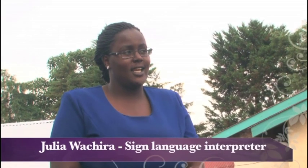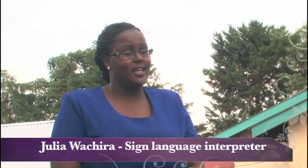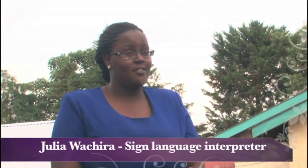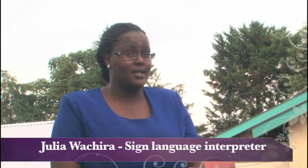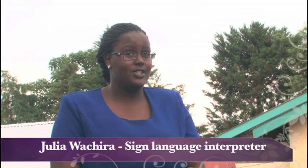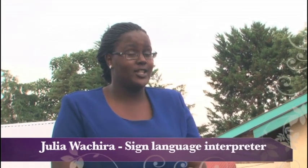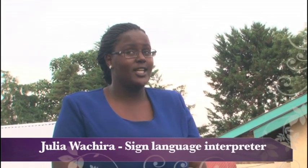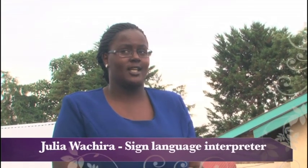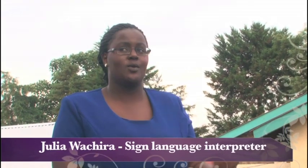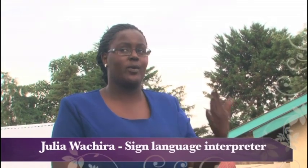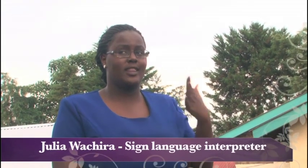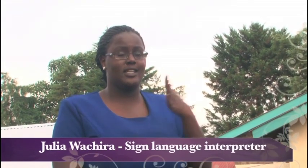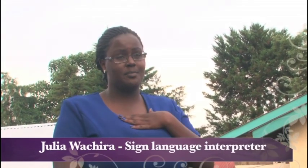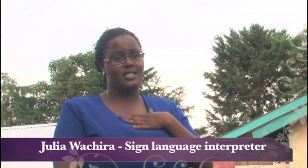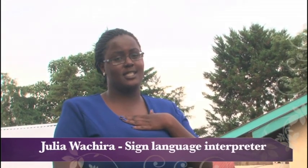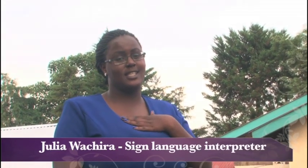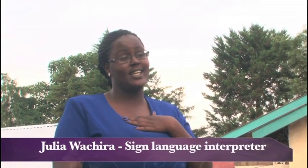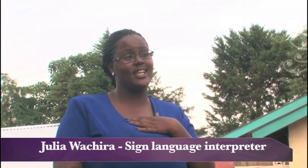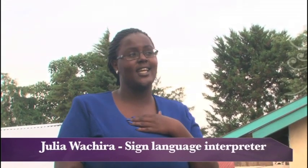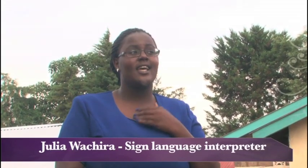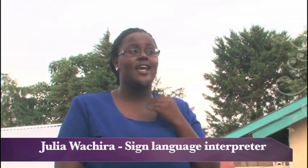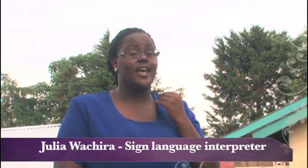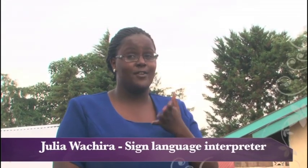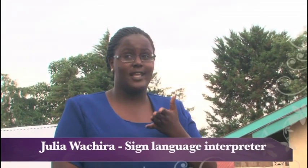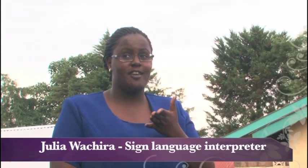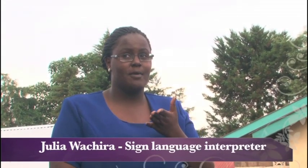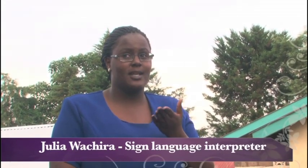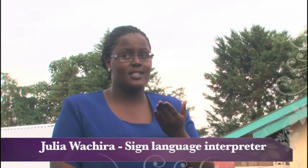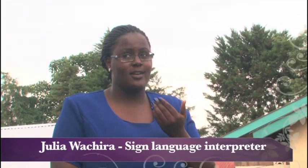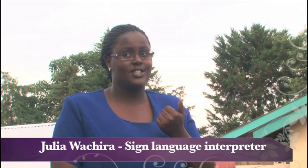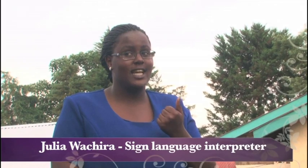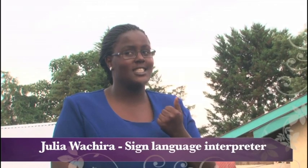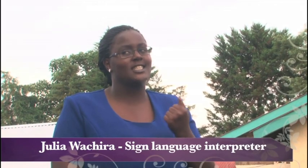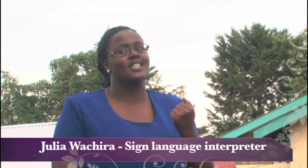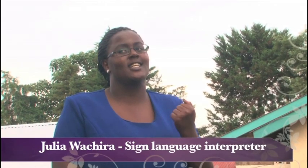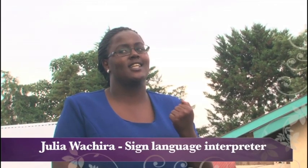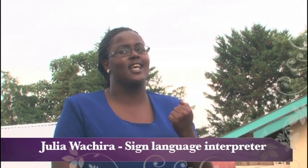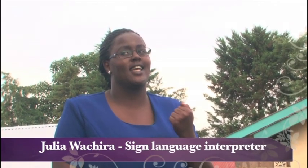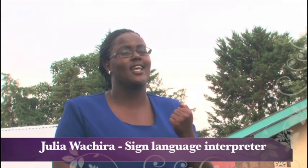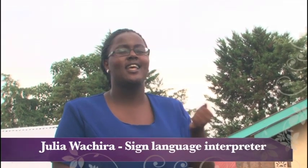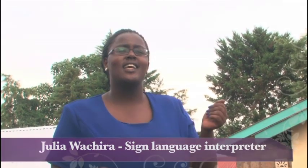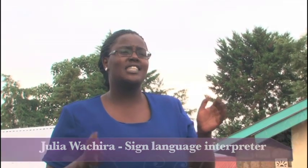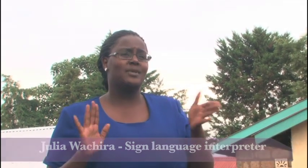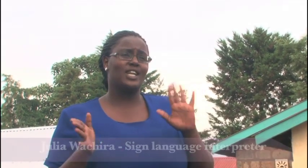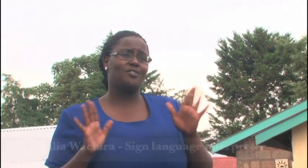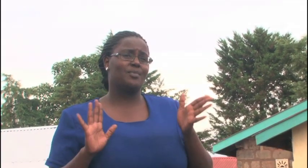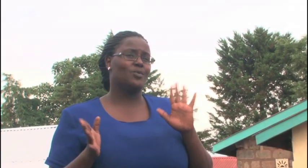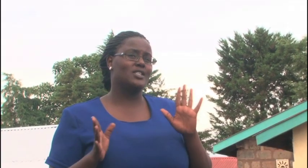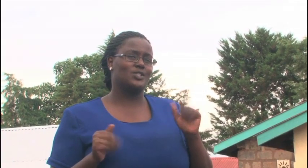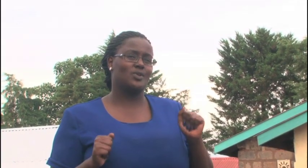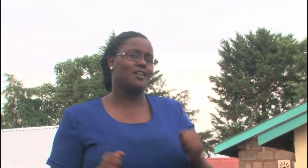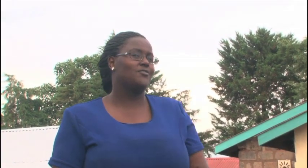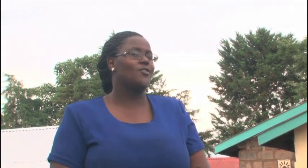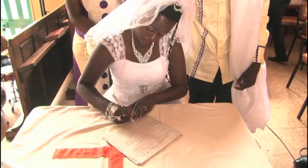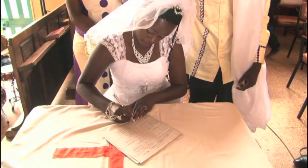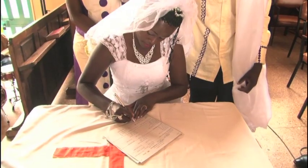and the deaf ministry, we the interpreters in Nyeri, and for the deaf members in our church. It's been a day we've been